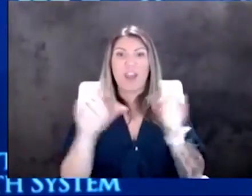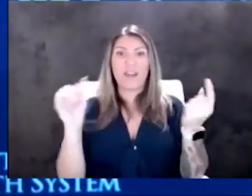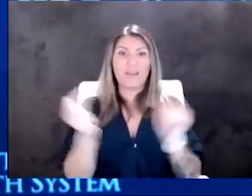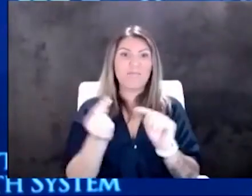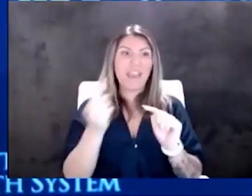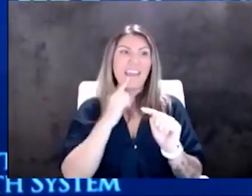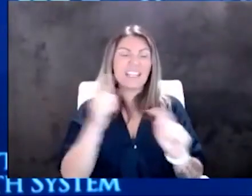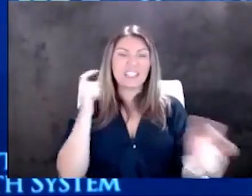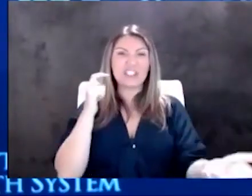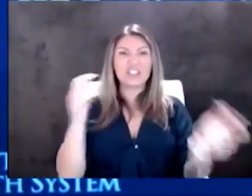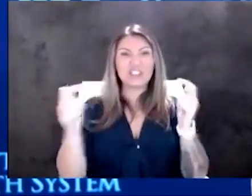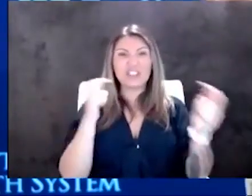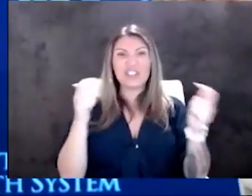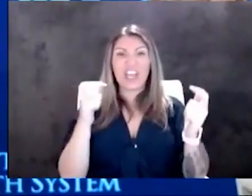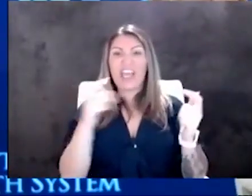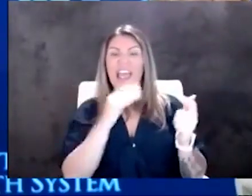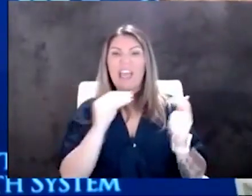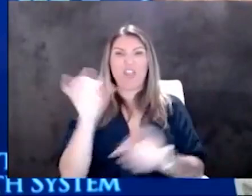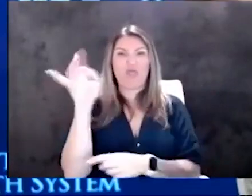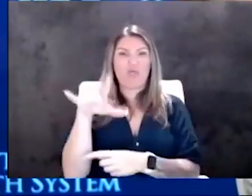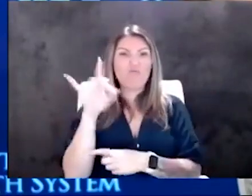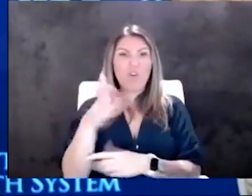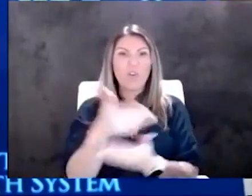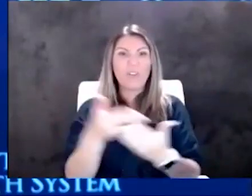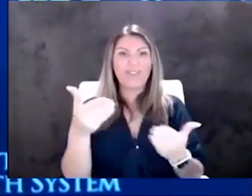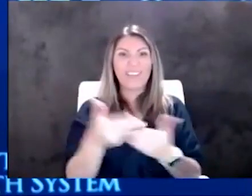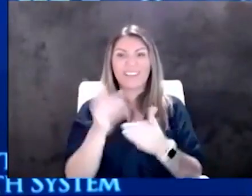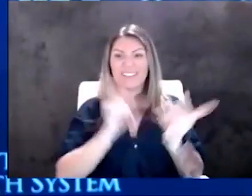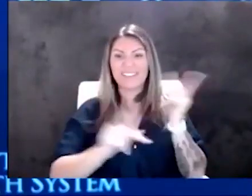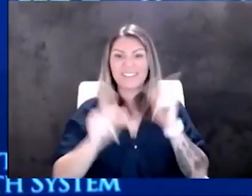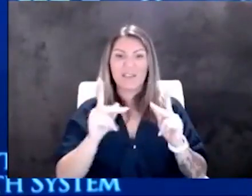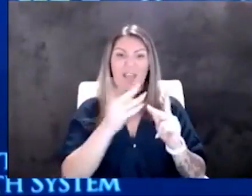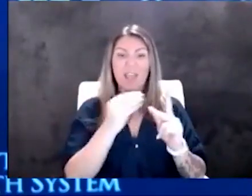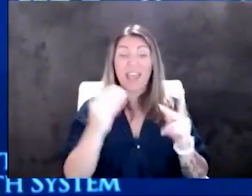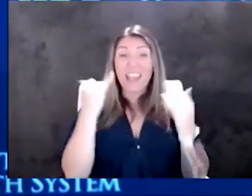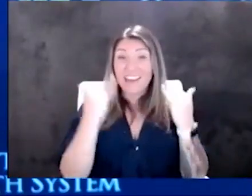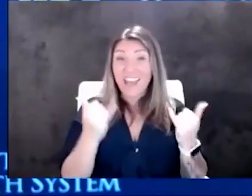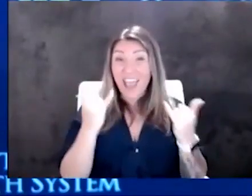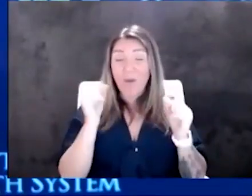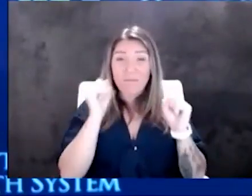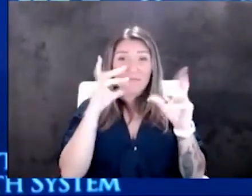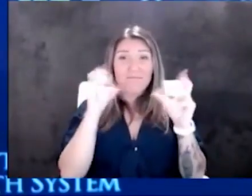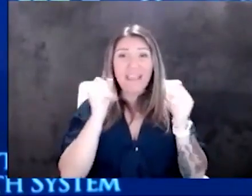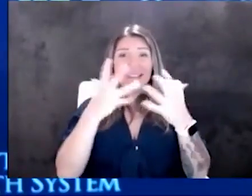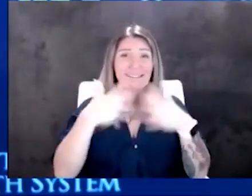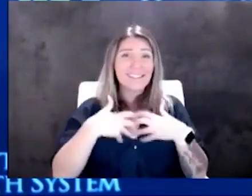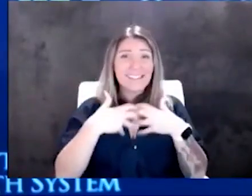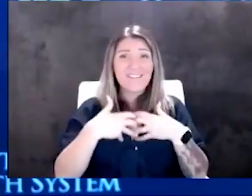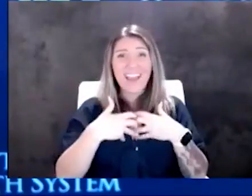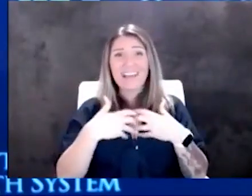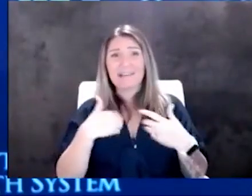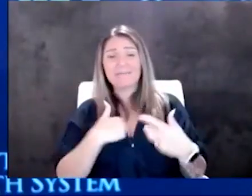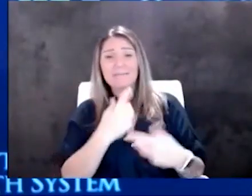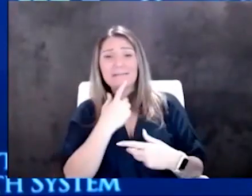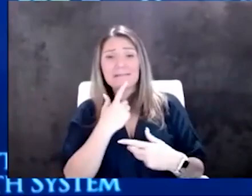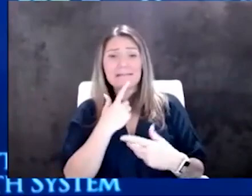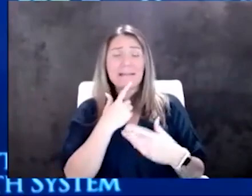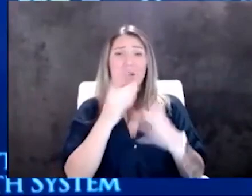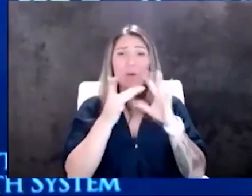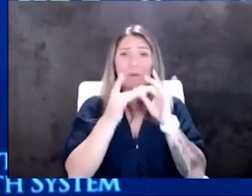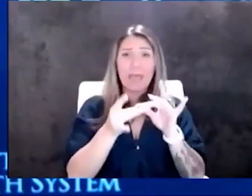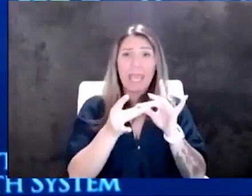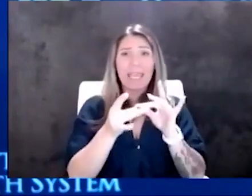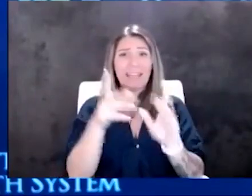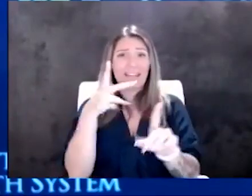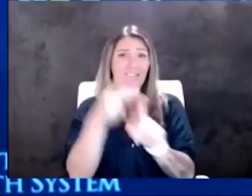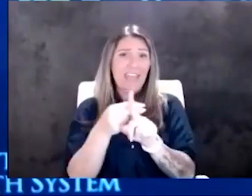trying to throw stuff at people. And now we have these amazing devices. And I would just say, in terms of vaccination, man, if you can accept the